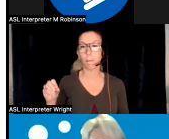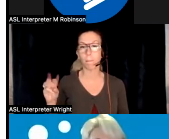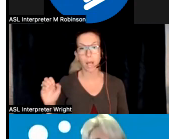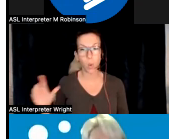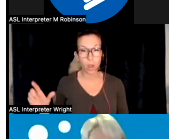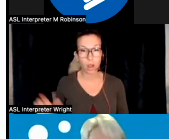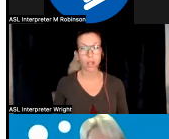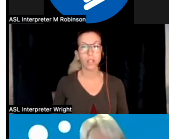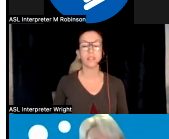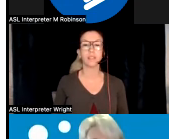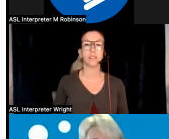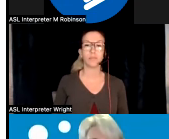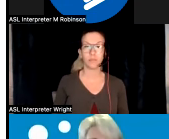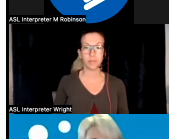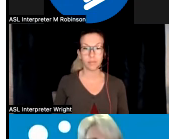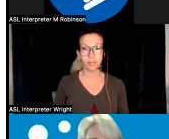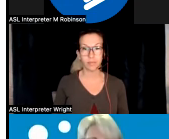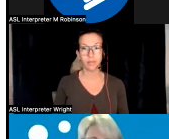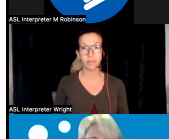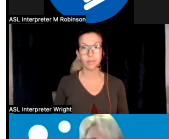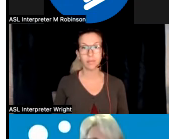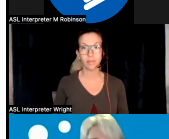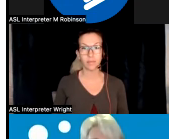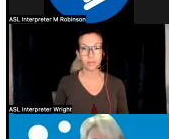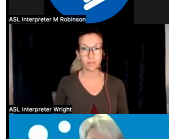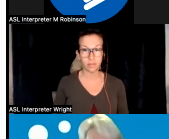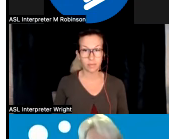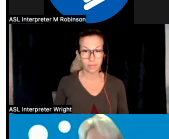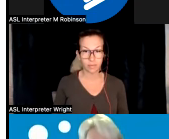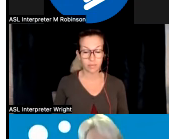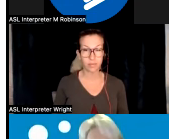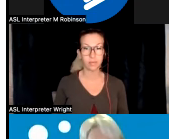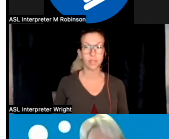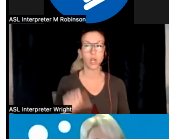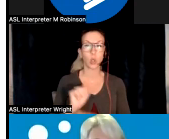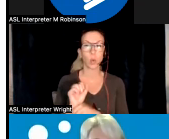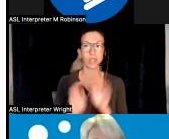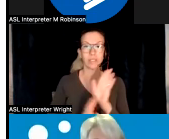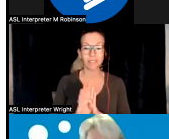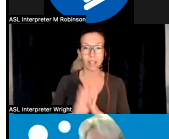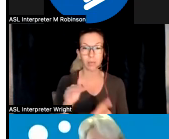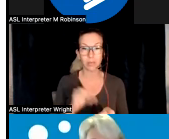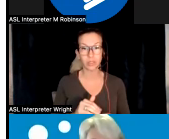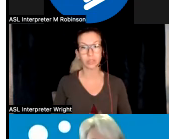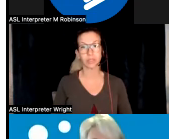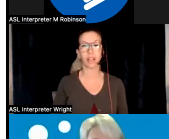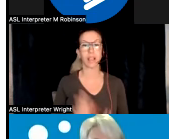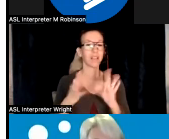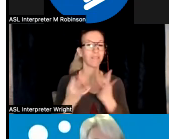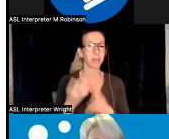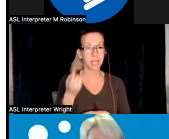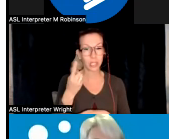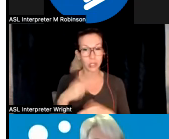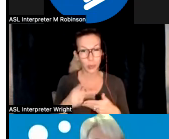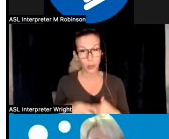Calaveras County. Yes, Manahual, Donald Powell, Owens Valley Career Development Center, Tiniwan Nobi Family Literacy Program.